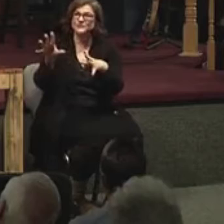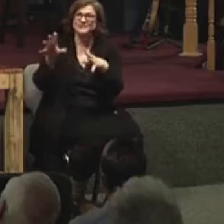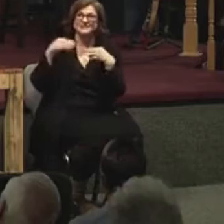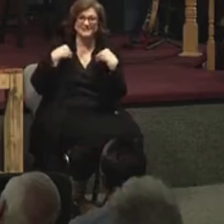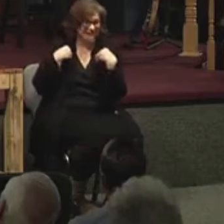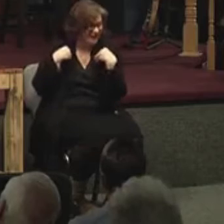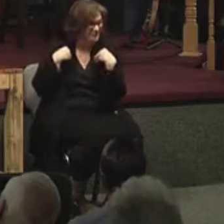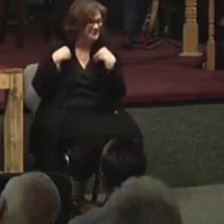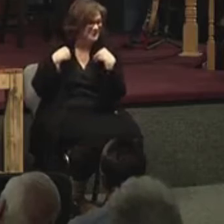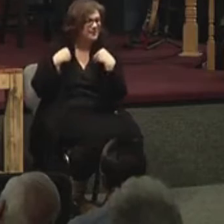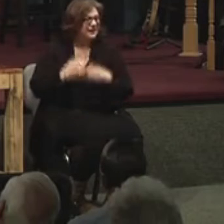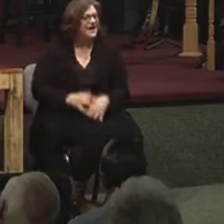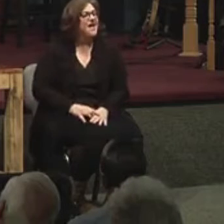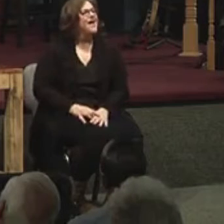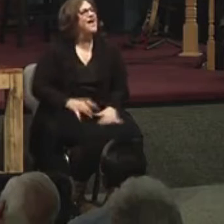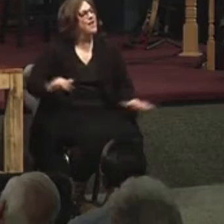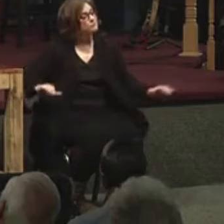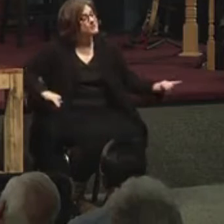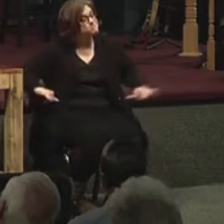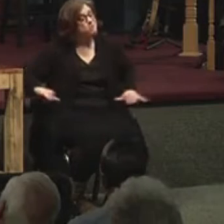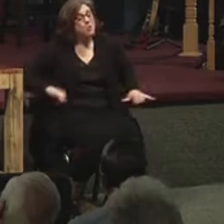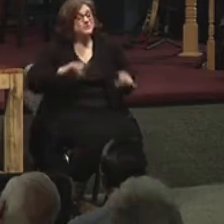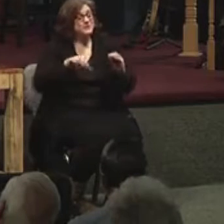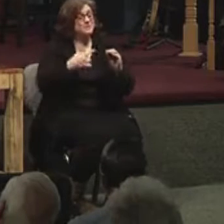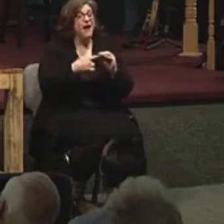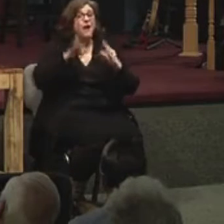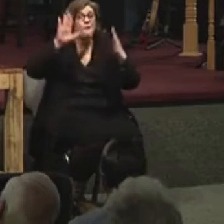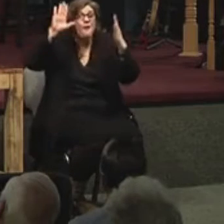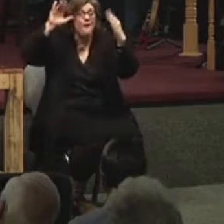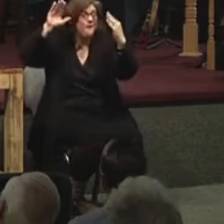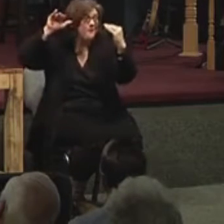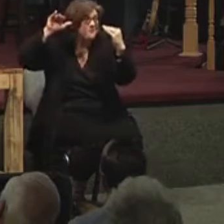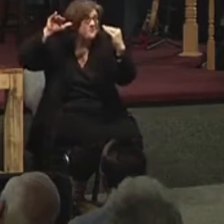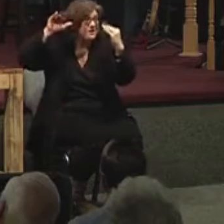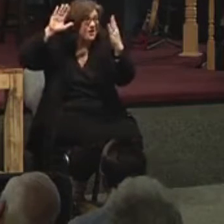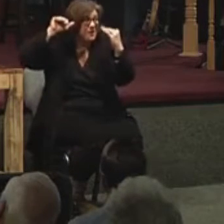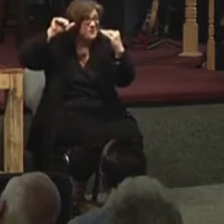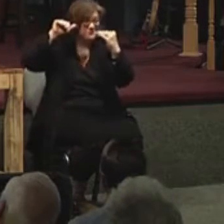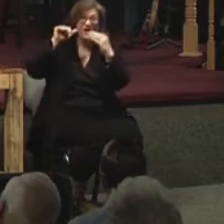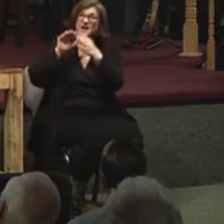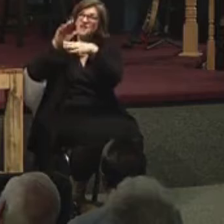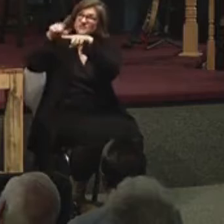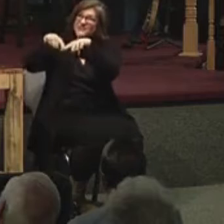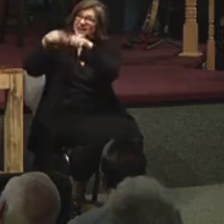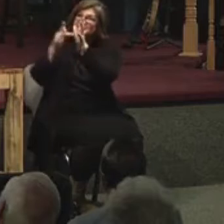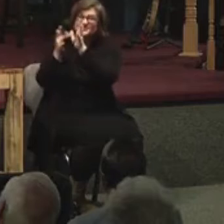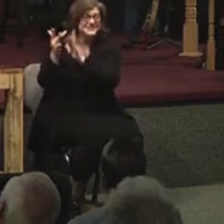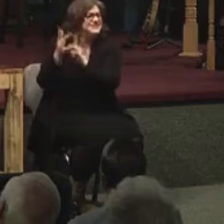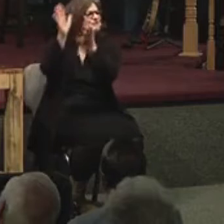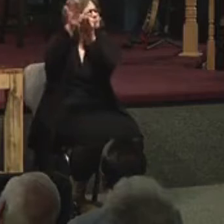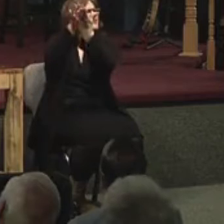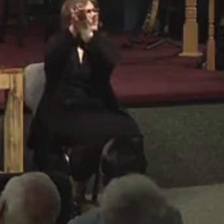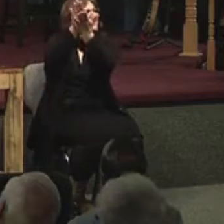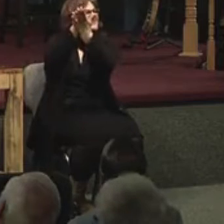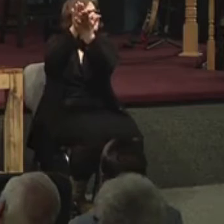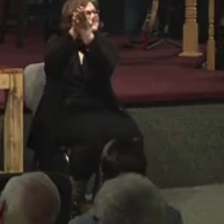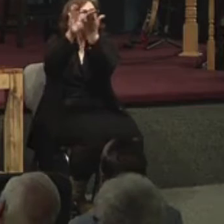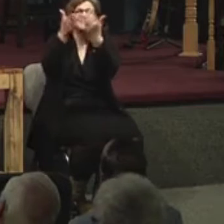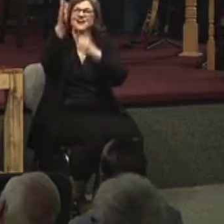And we boast in the hope of the glory of God. So no, we are praising God for the goodness that he's poured out into